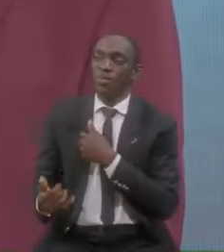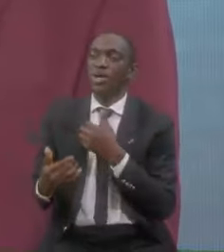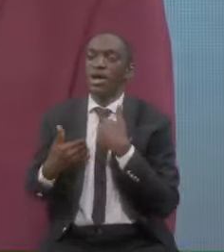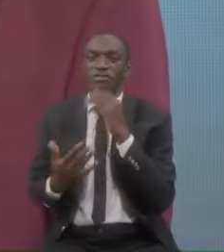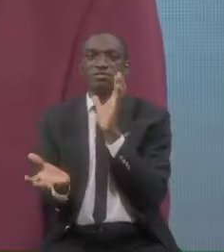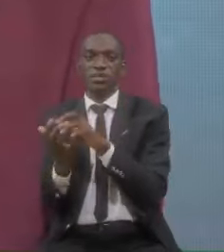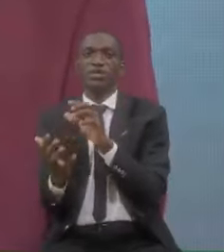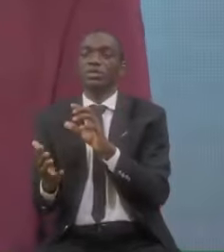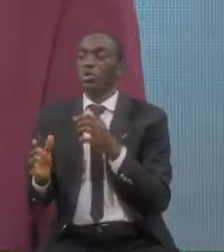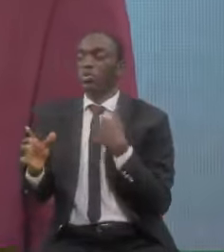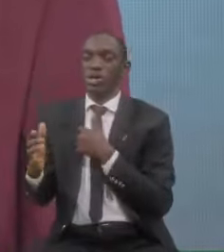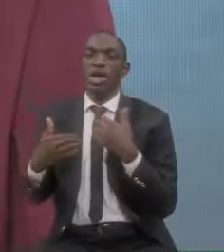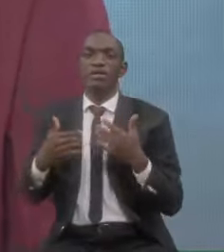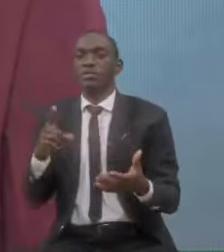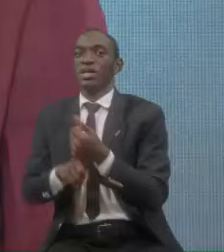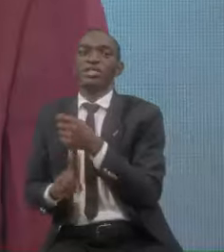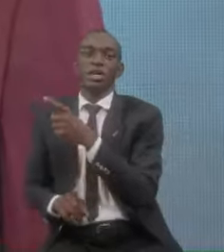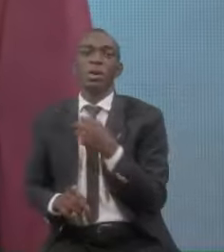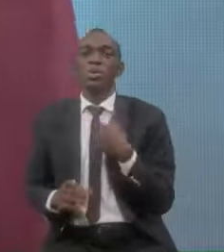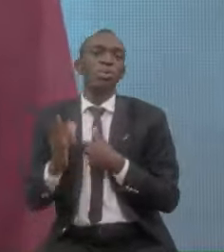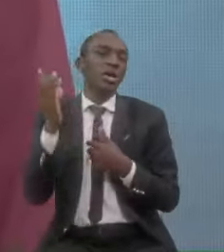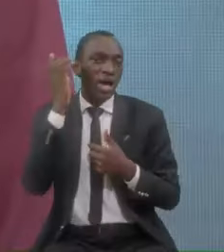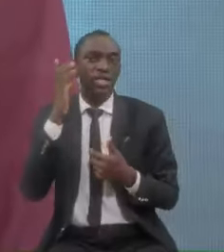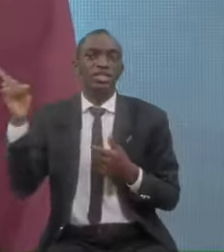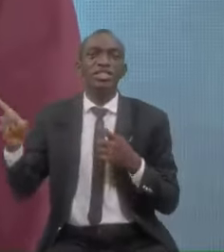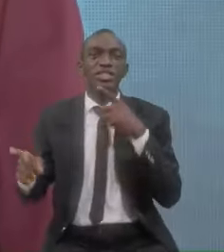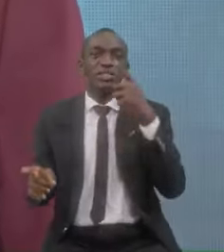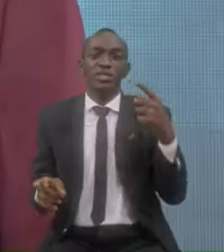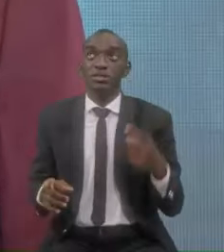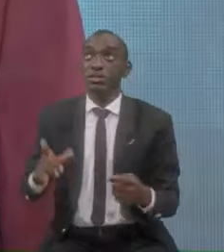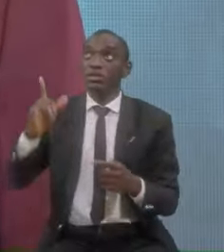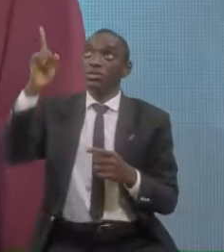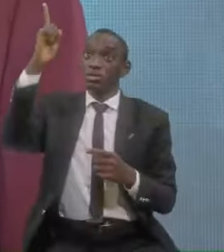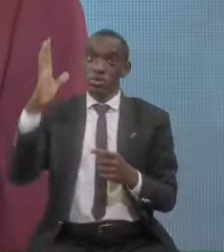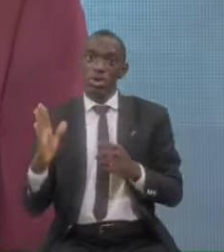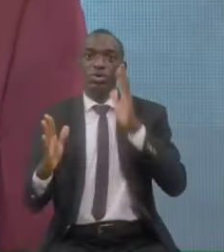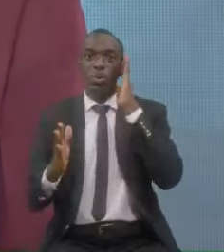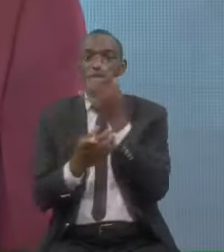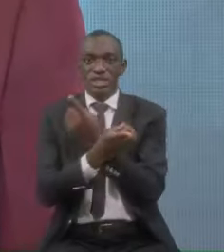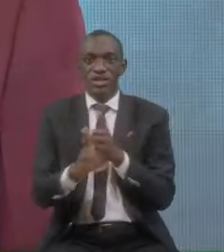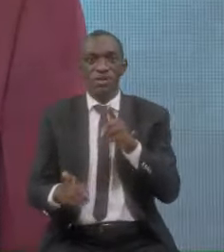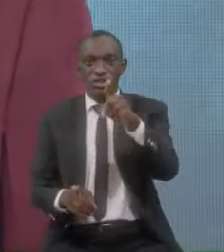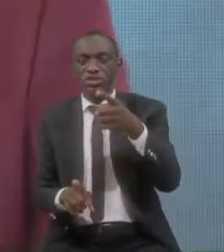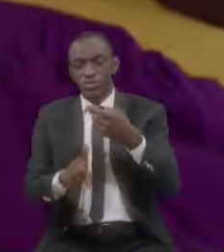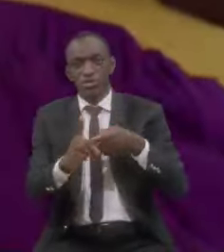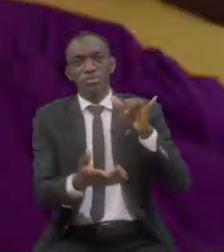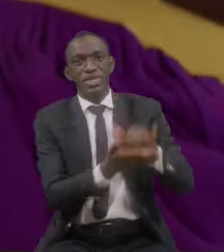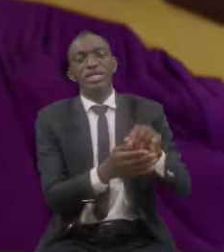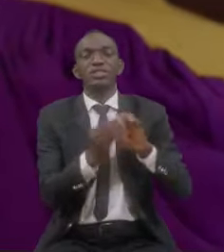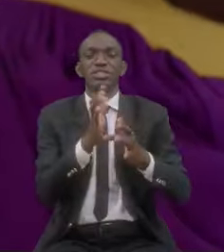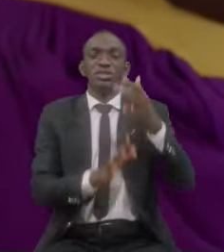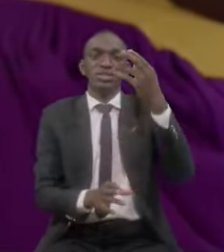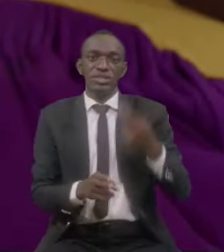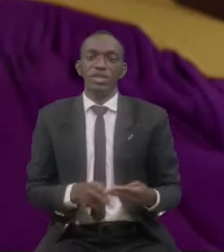catching. We've heard him. The Lord will deliver you from that in Jesus' name.